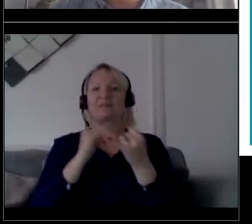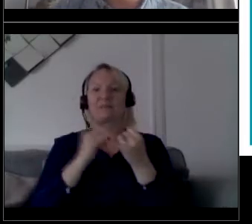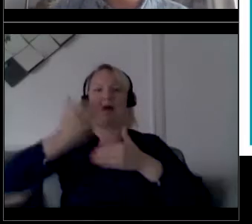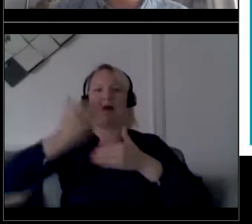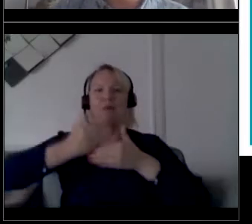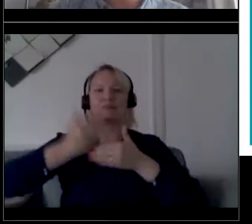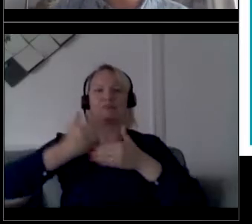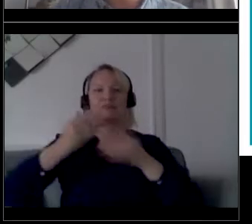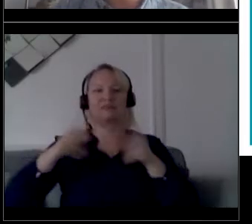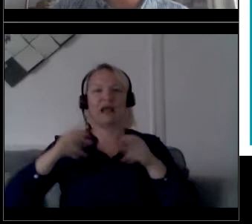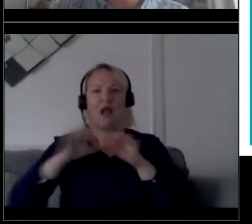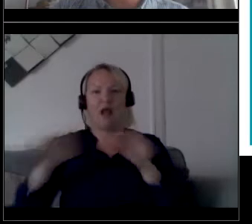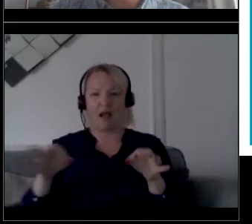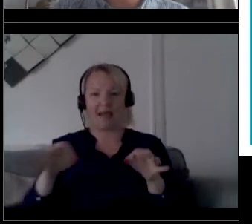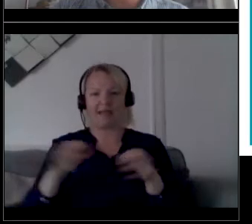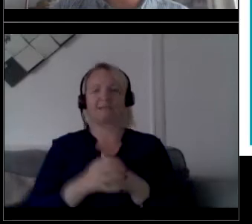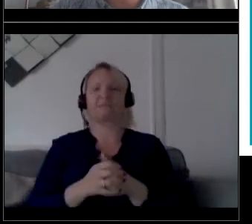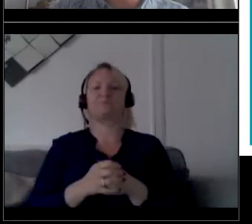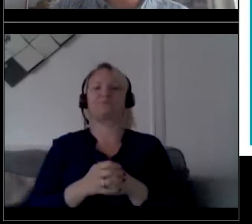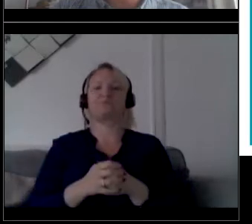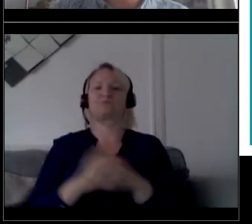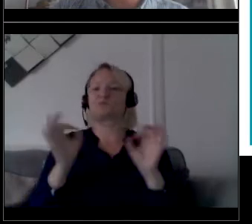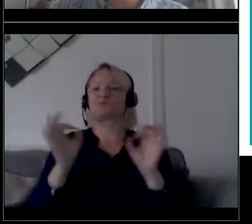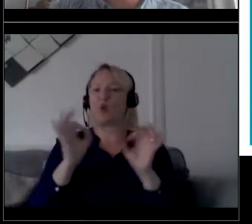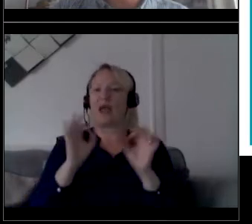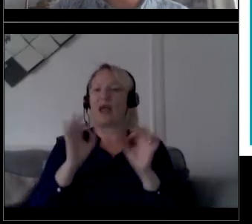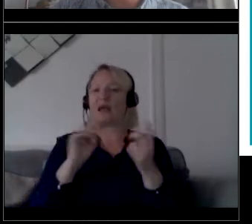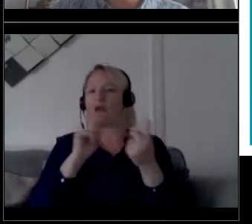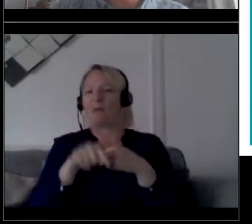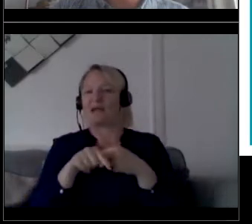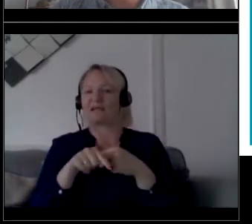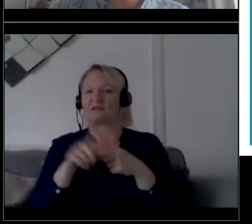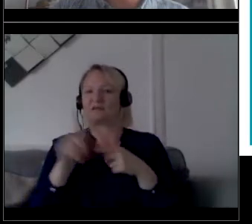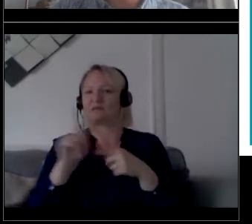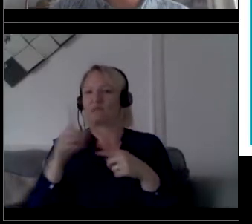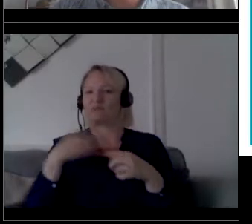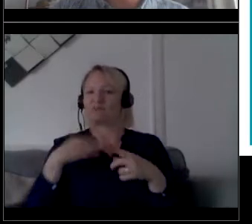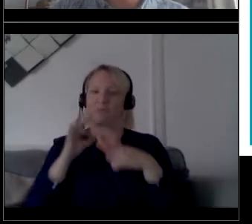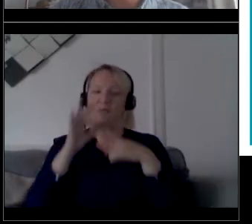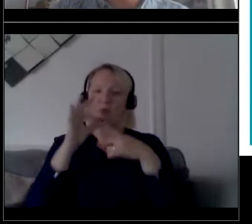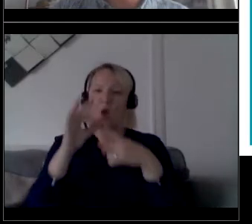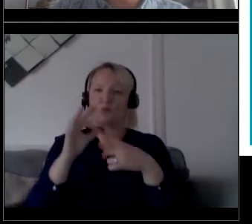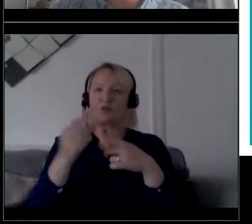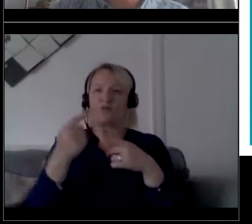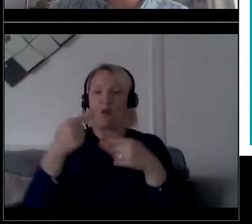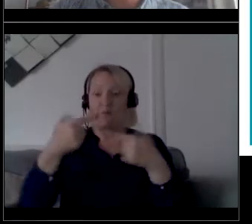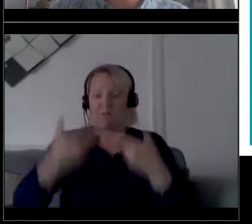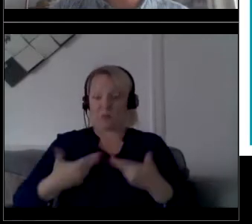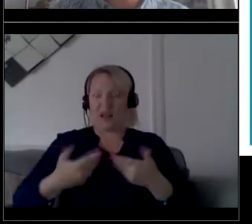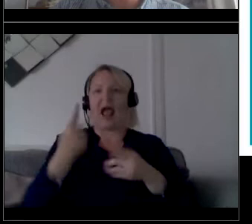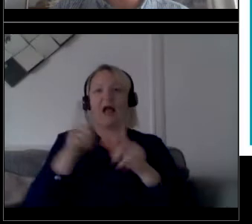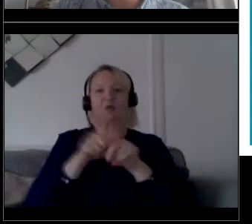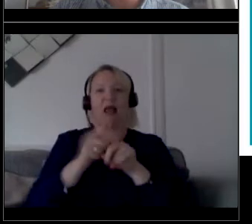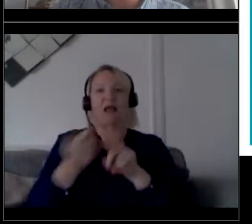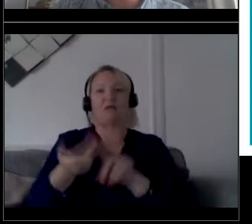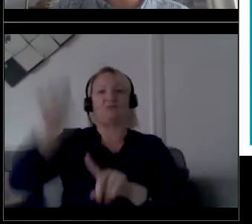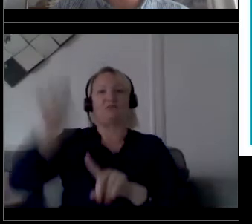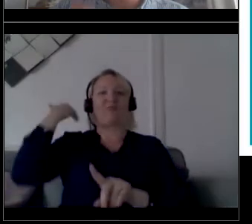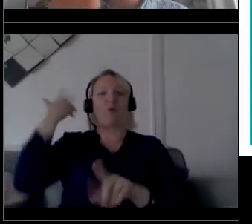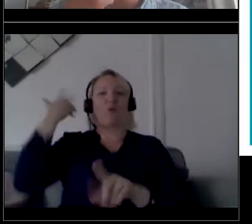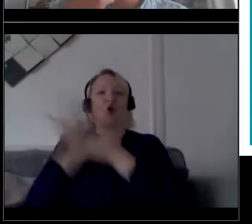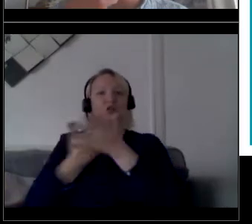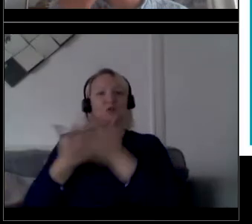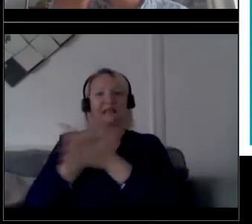2021. And of course, if you'd like to comment on aspects of our proposals from any of our earlier consultations, then please use the